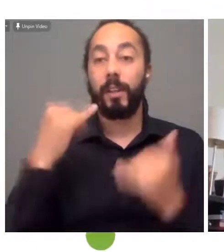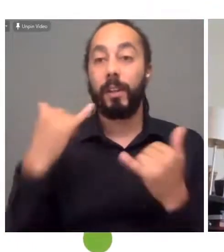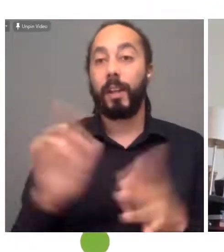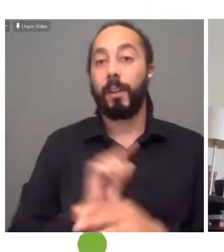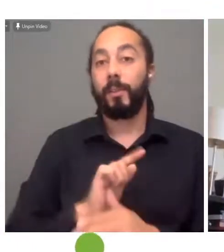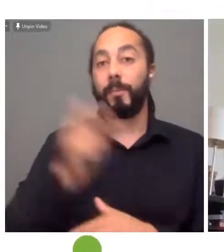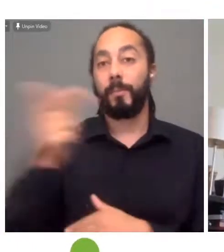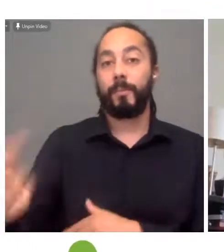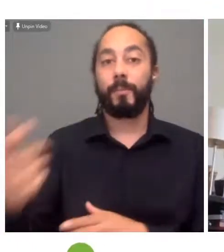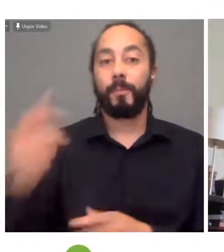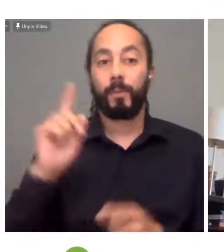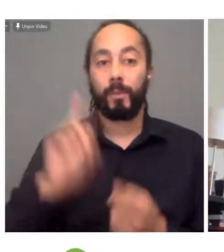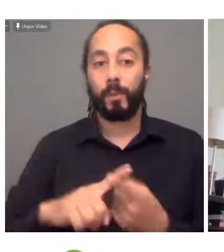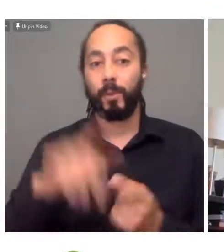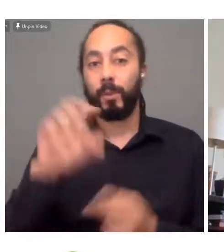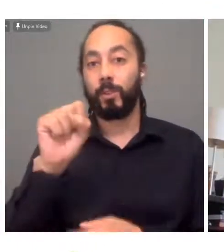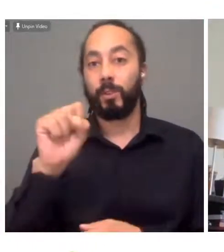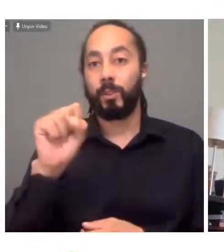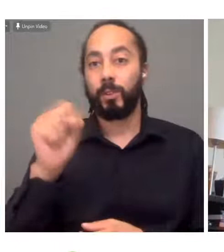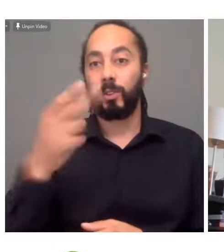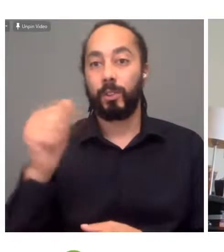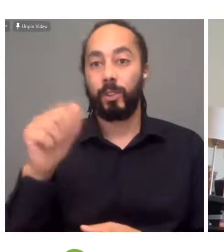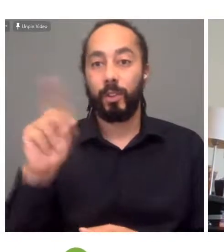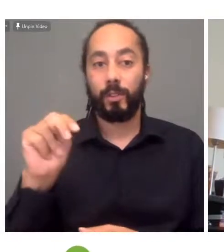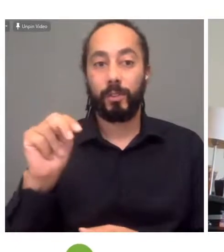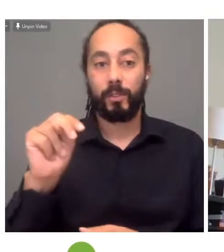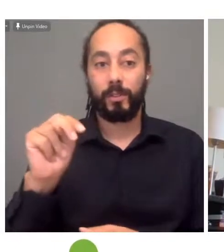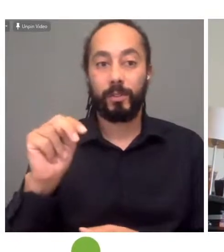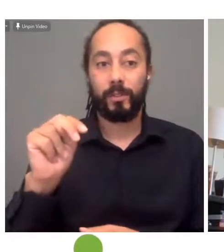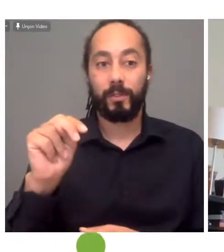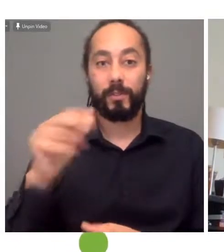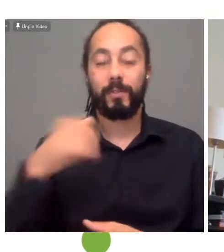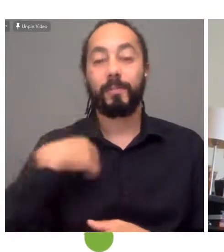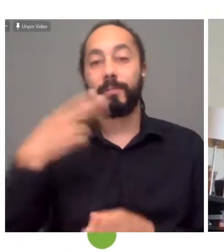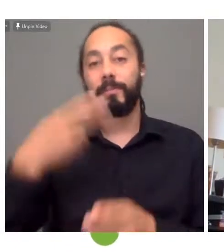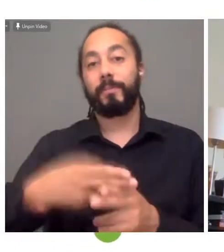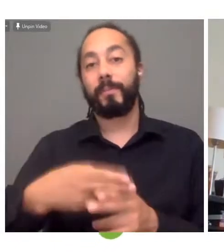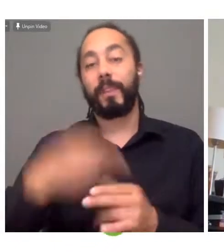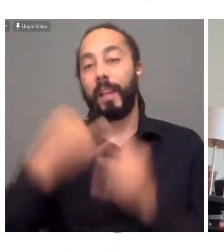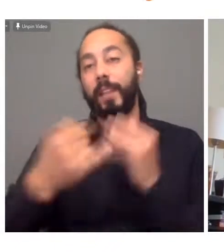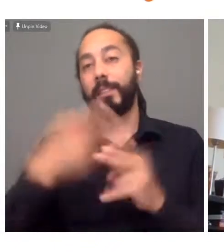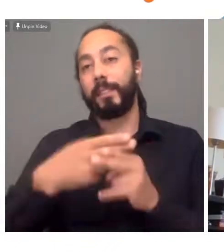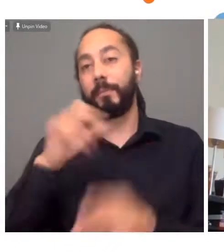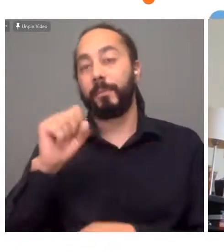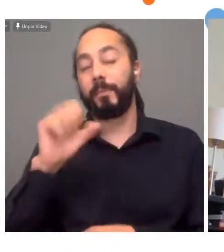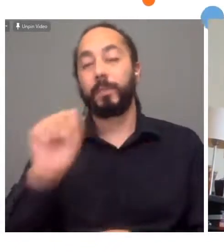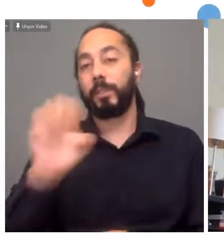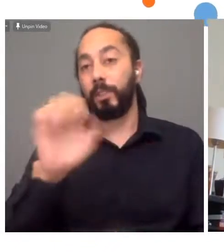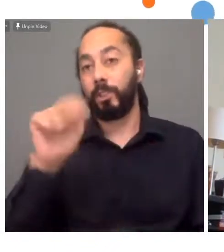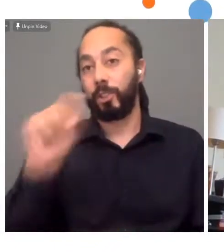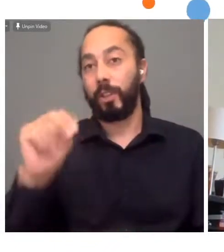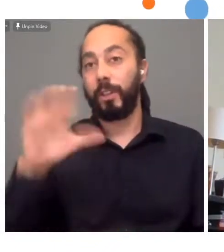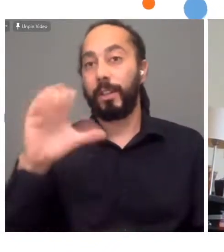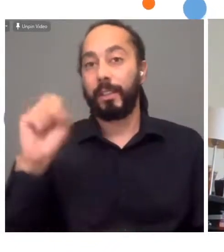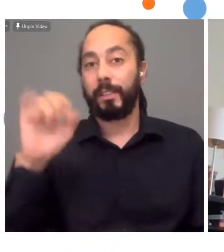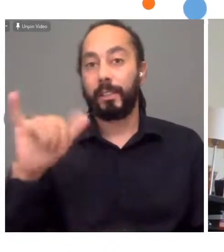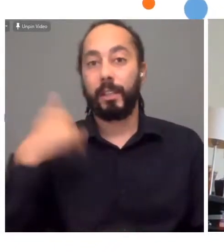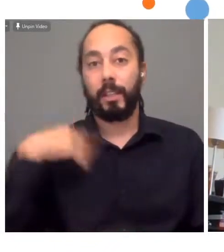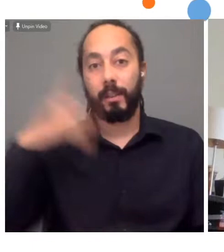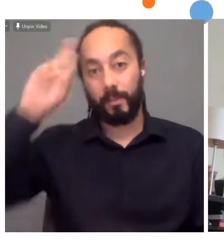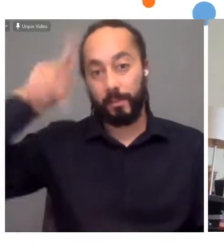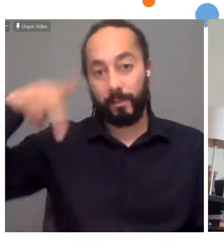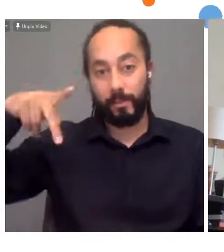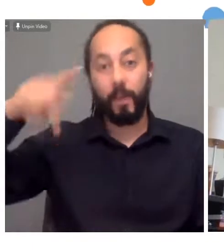Thank you very much, Charles. Good afternoon, everyone. For those who don't know me, my name is Sean Casey, and I am the Vice President of Cultural Industries at Global Public